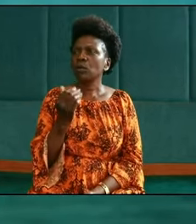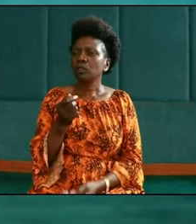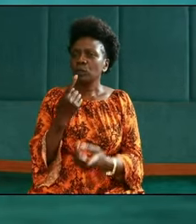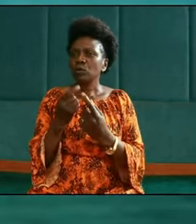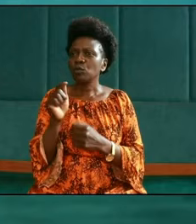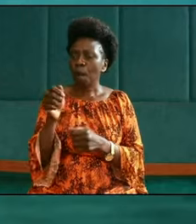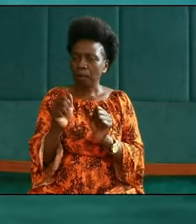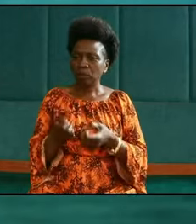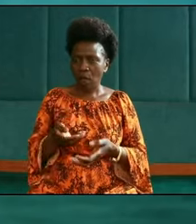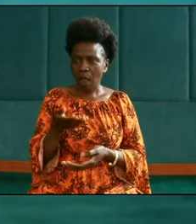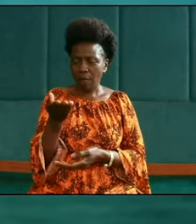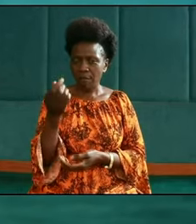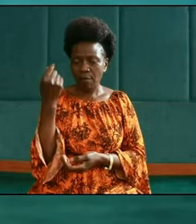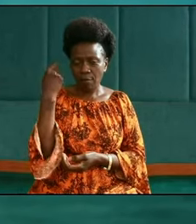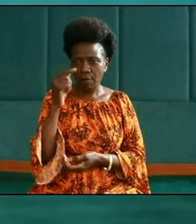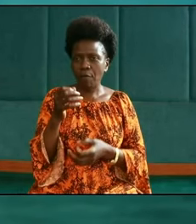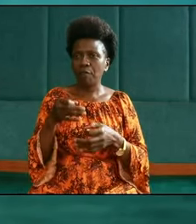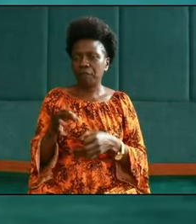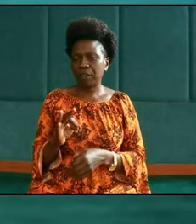can have it for free."